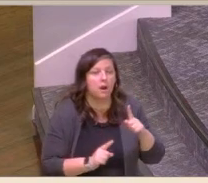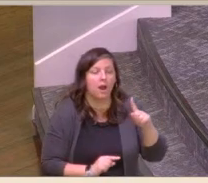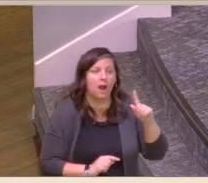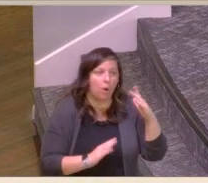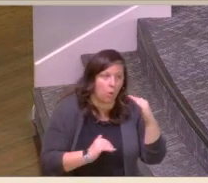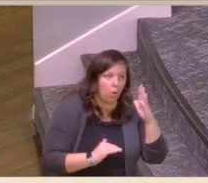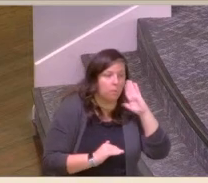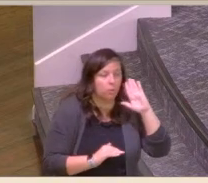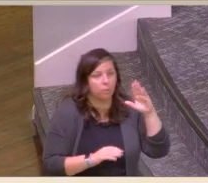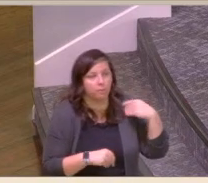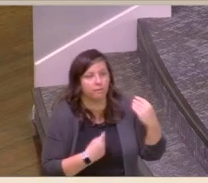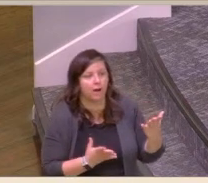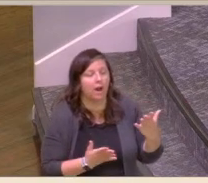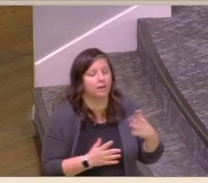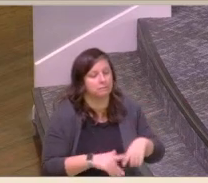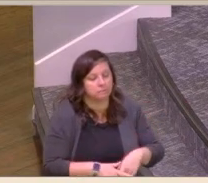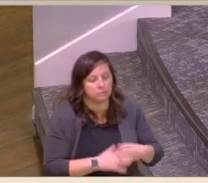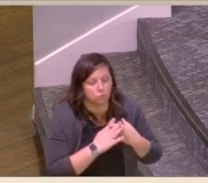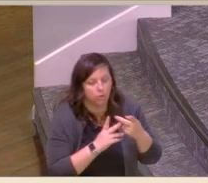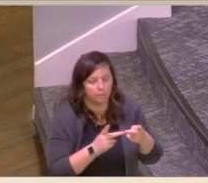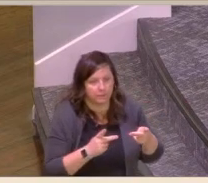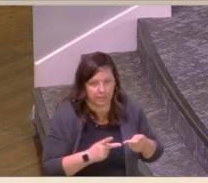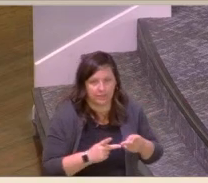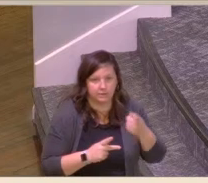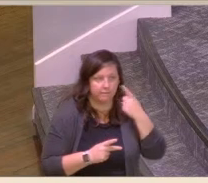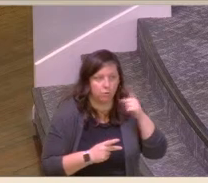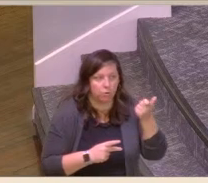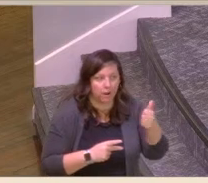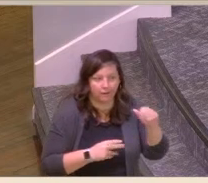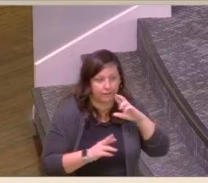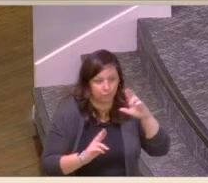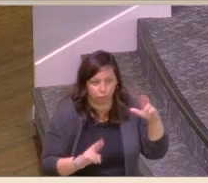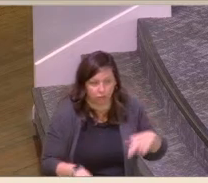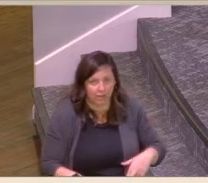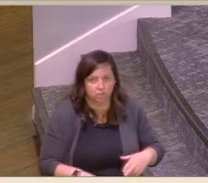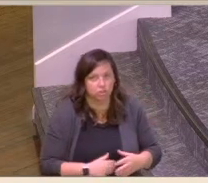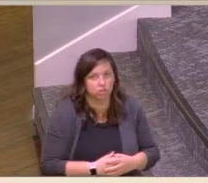beginning point for any reactions.